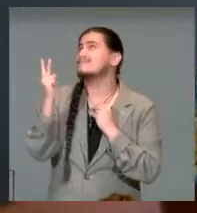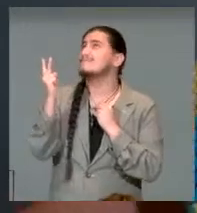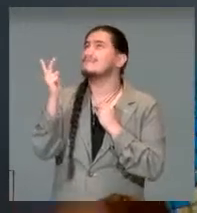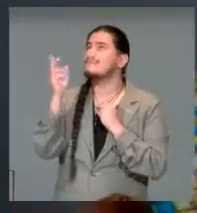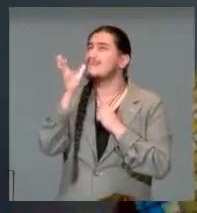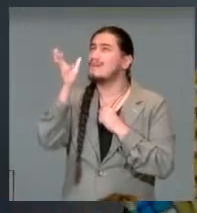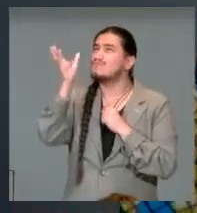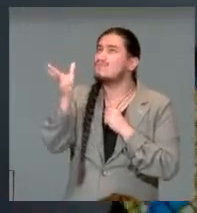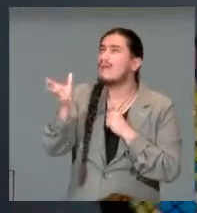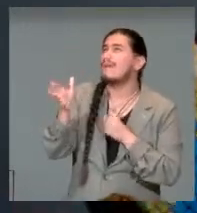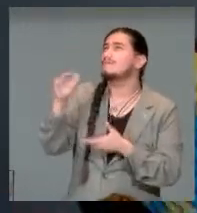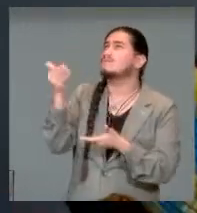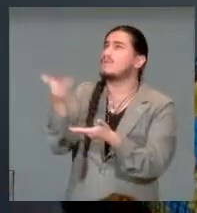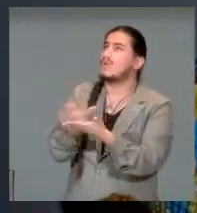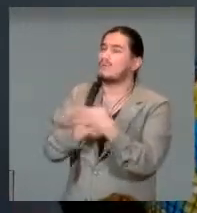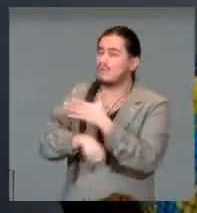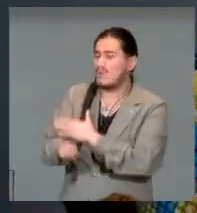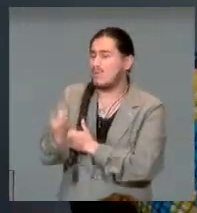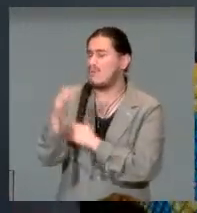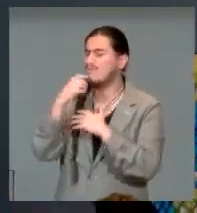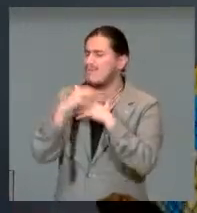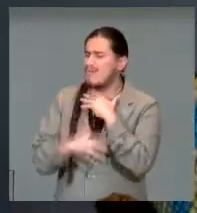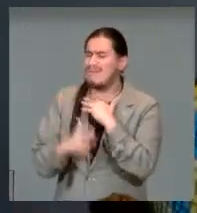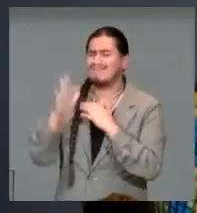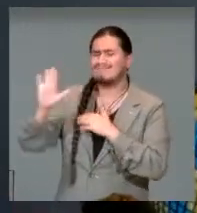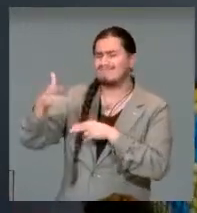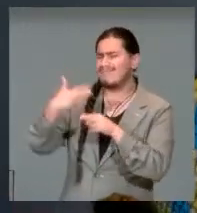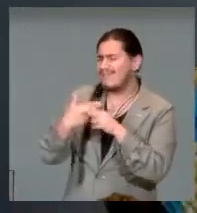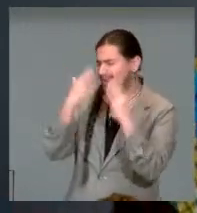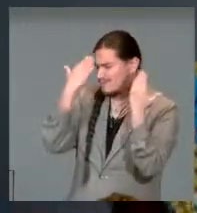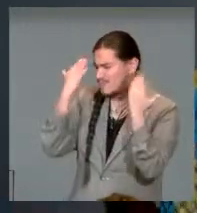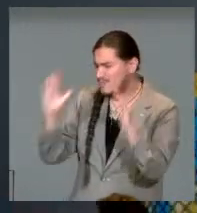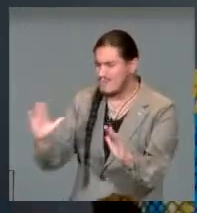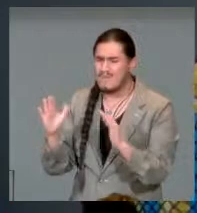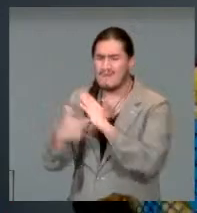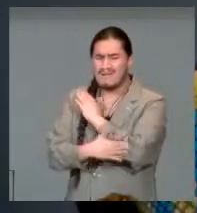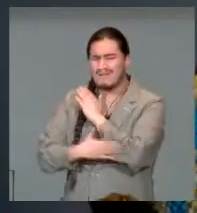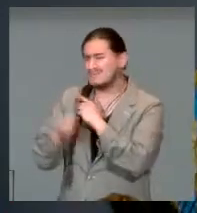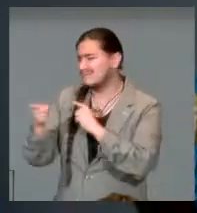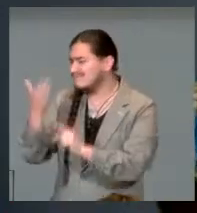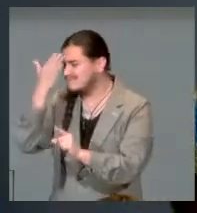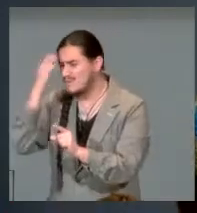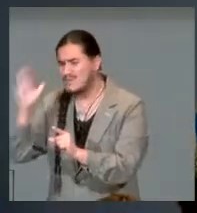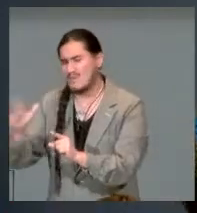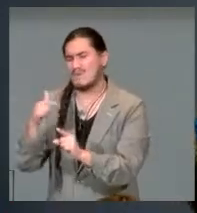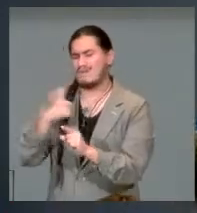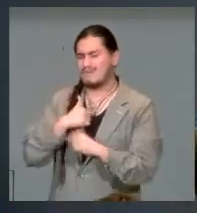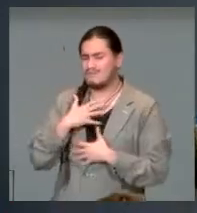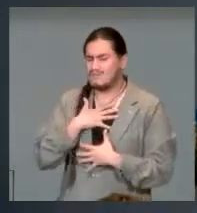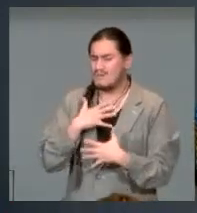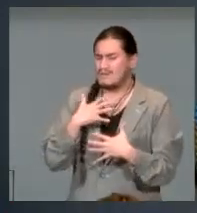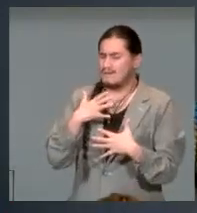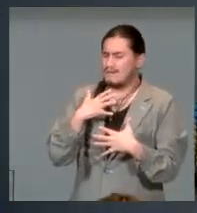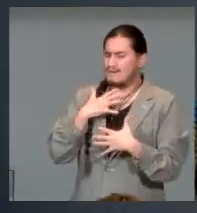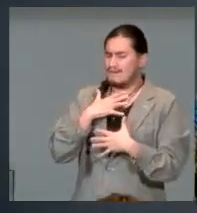his blood, but not his name, not his country under him. I am breathing,